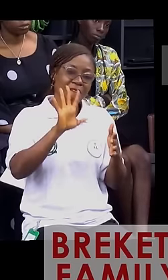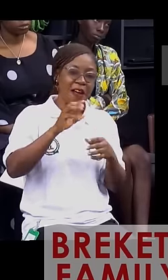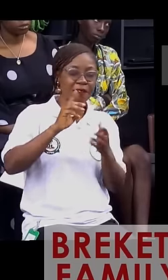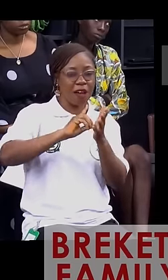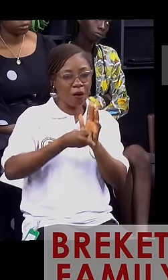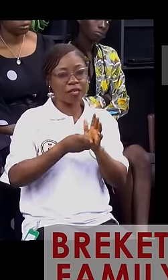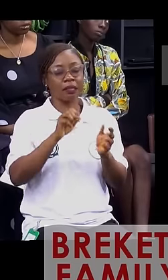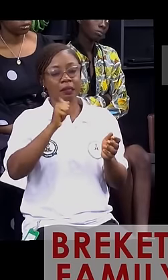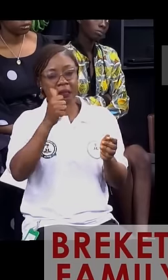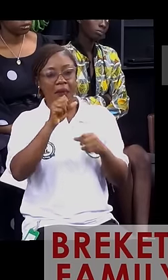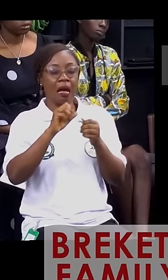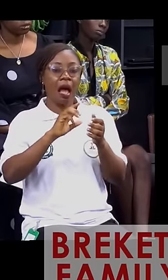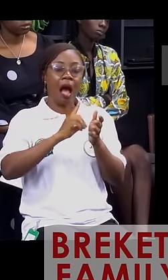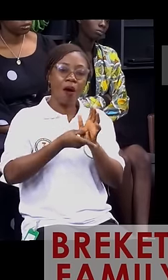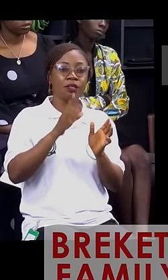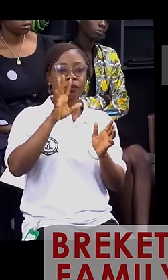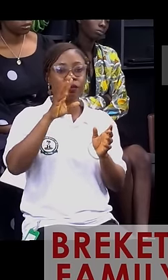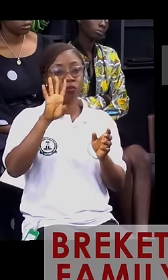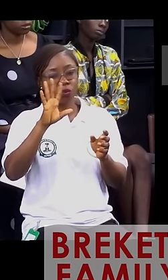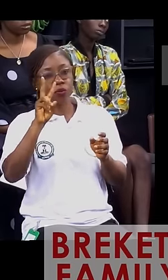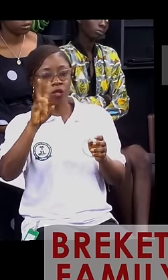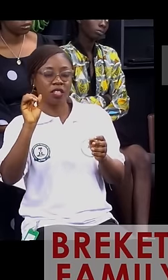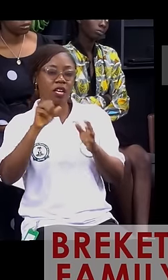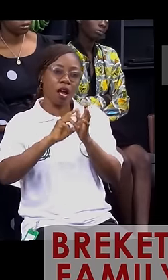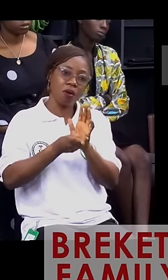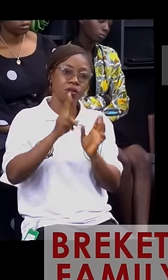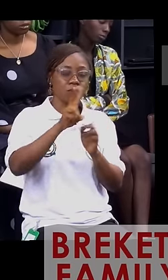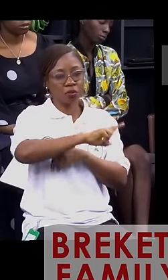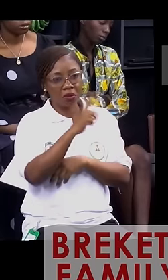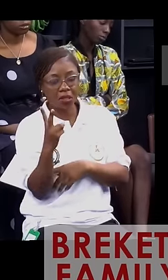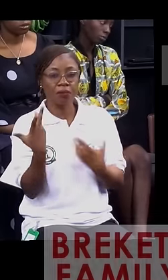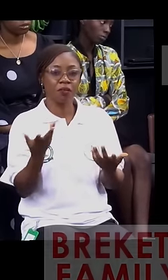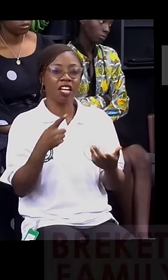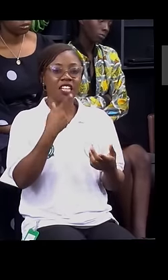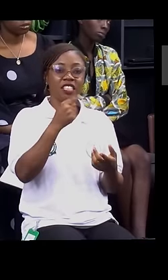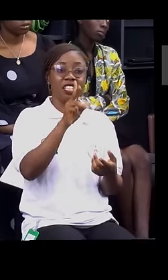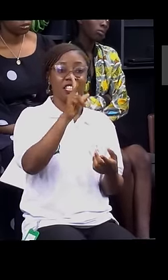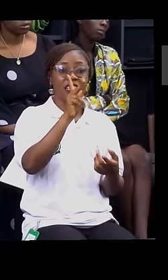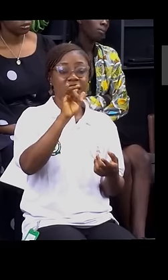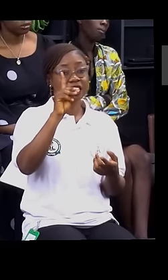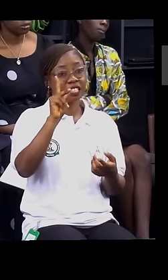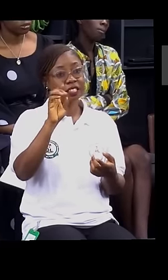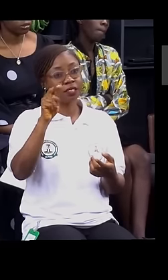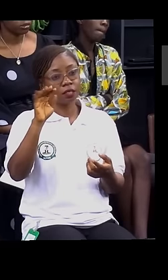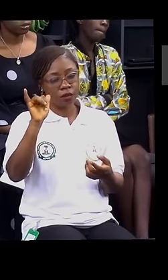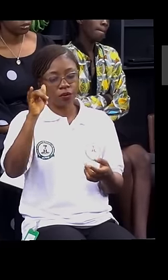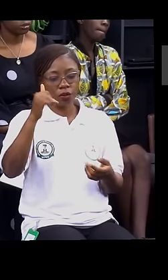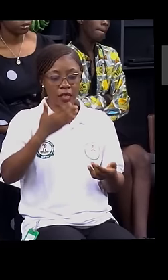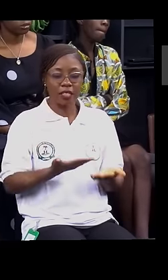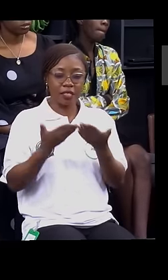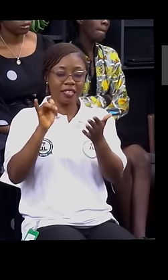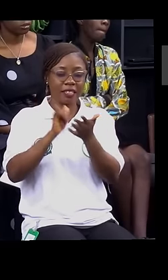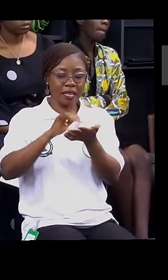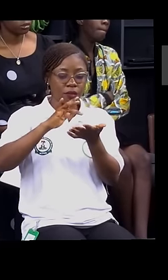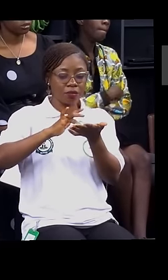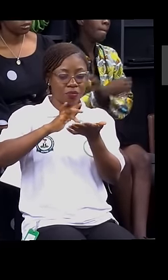20 hours, or 2 days, as the case may be, the kidney will have to take that medication,